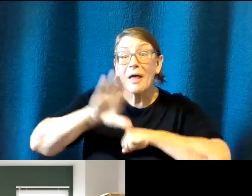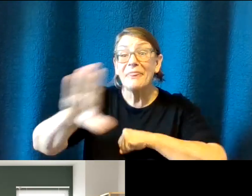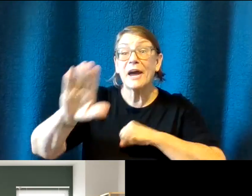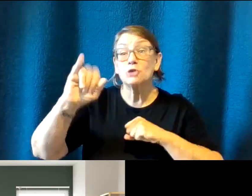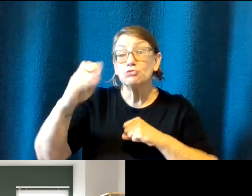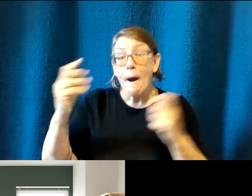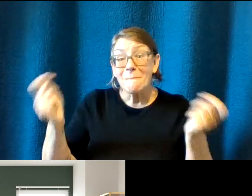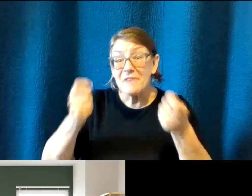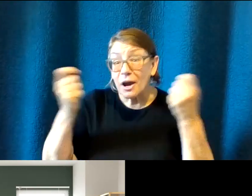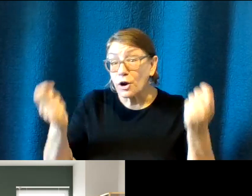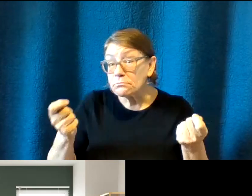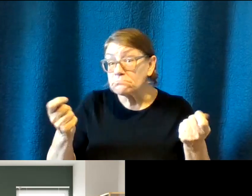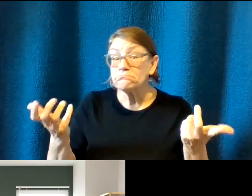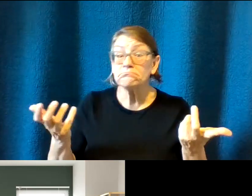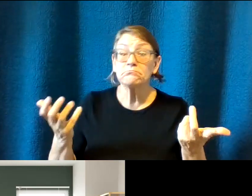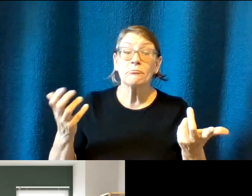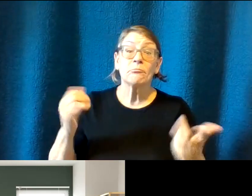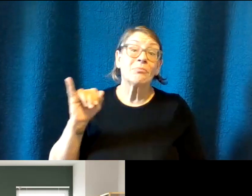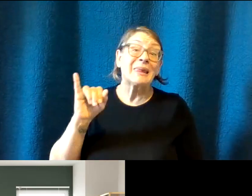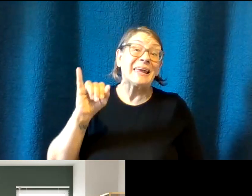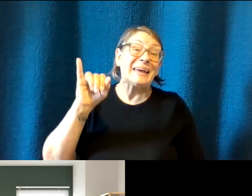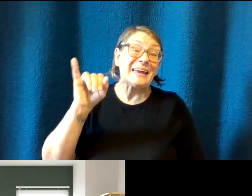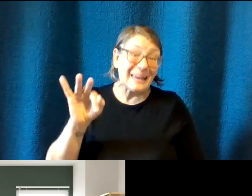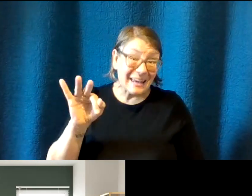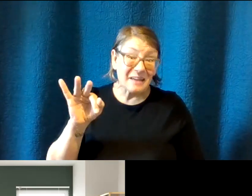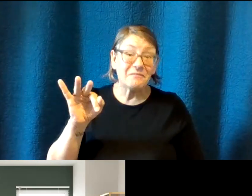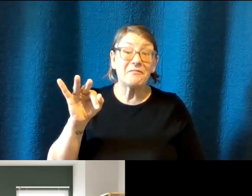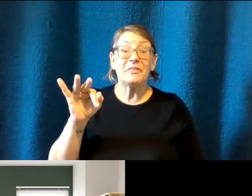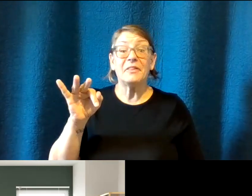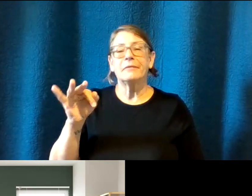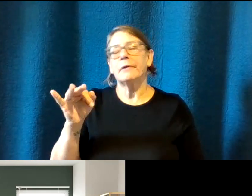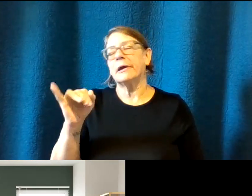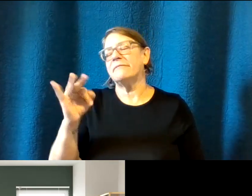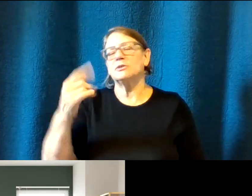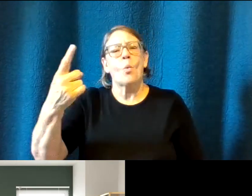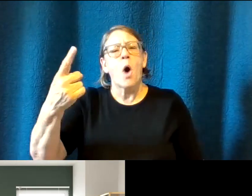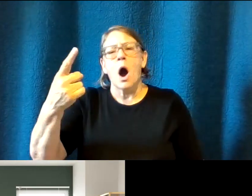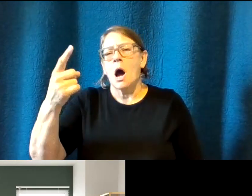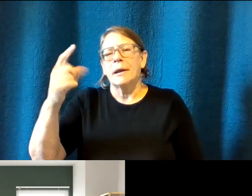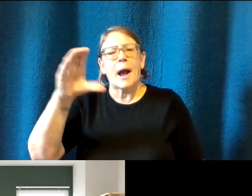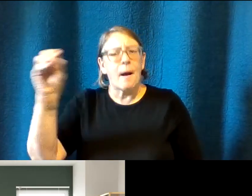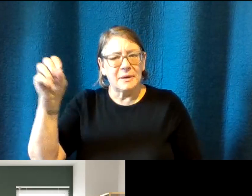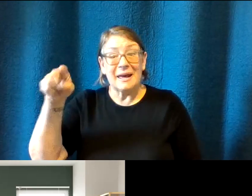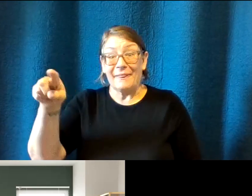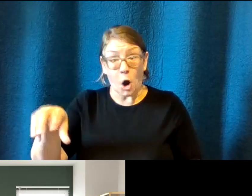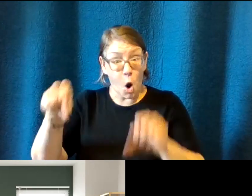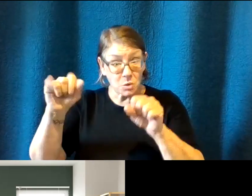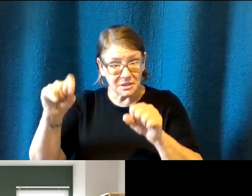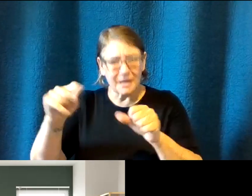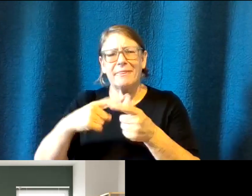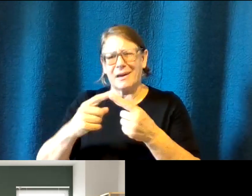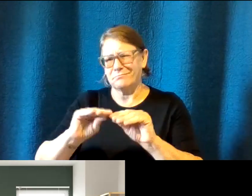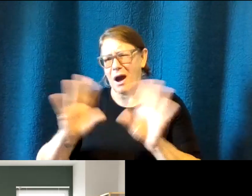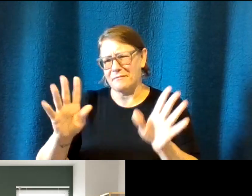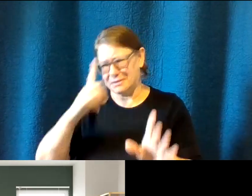Normally, if there is an employer that, like you said, if it's one employer, they're hosting it, that's fairly